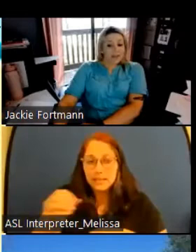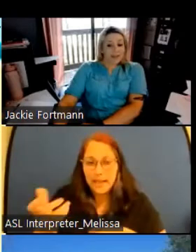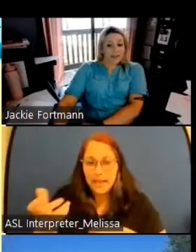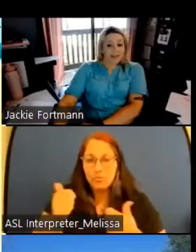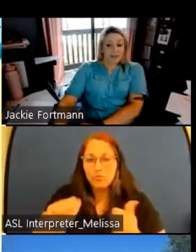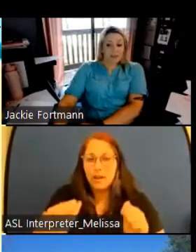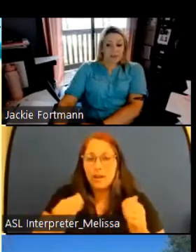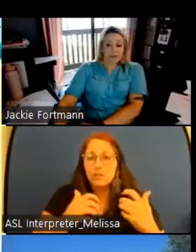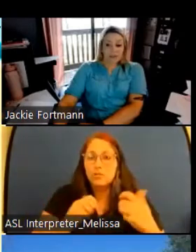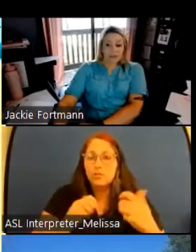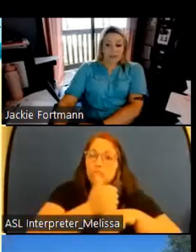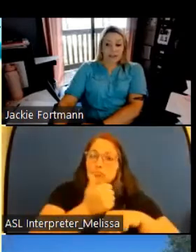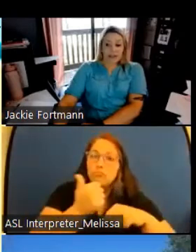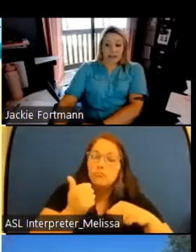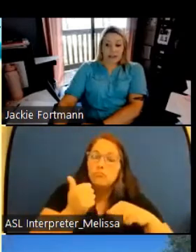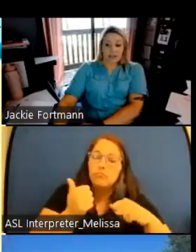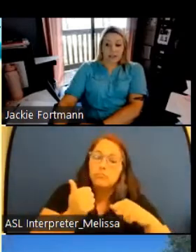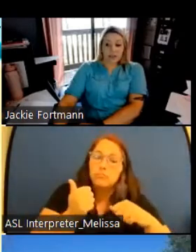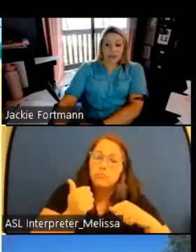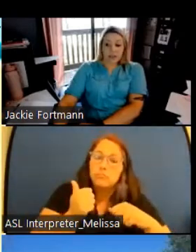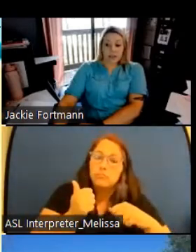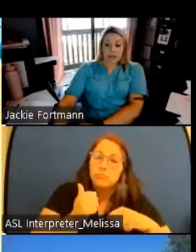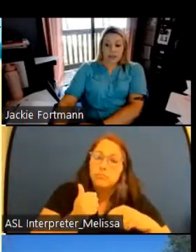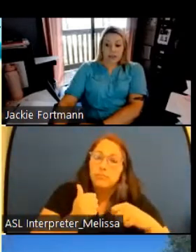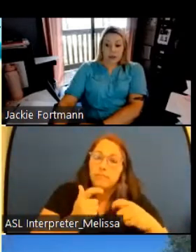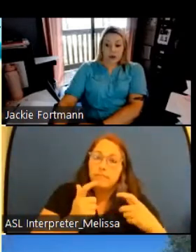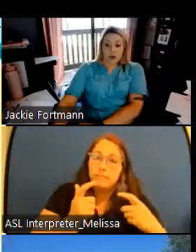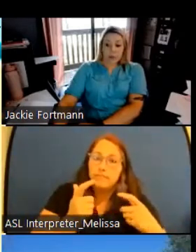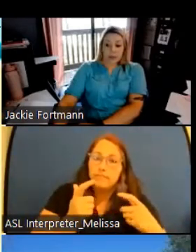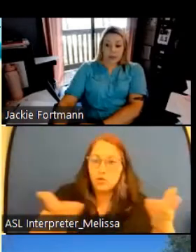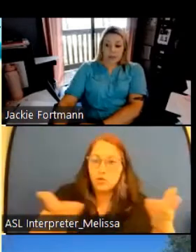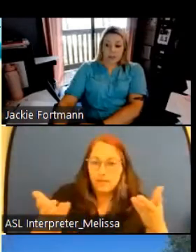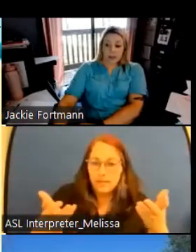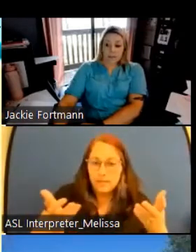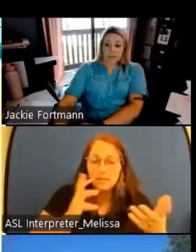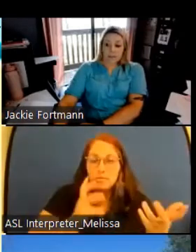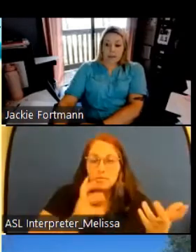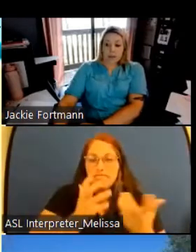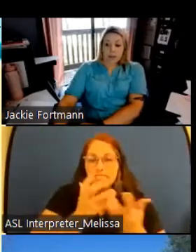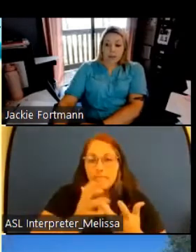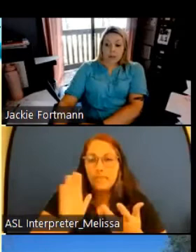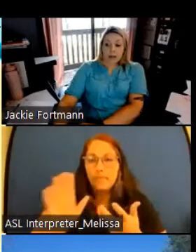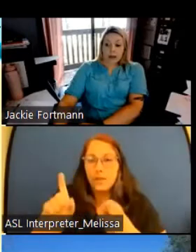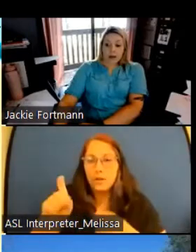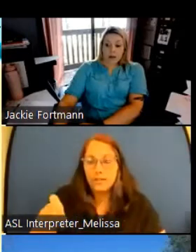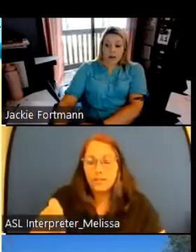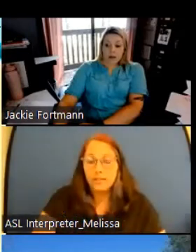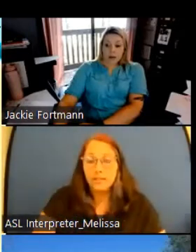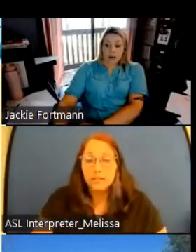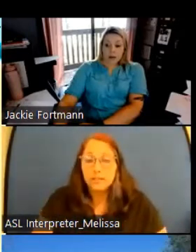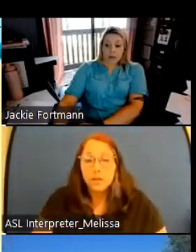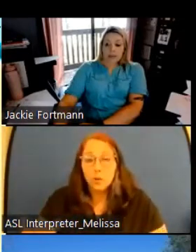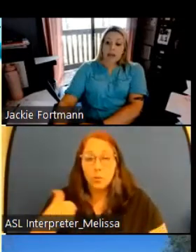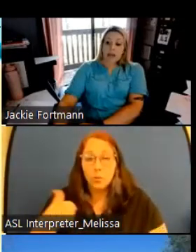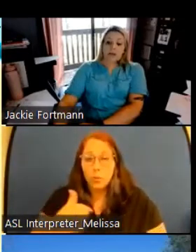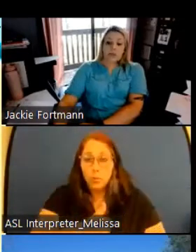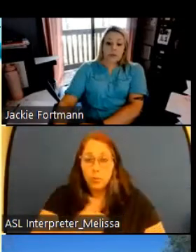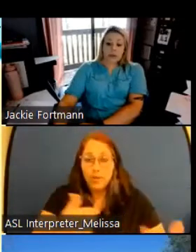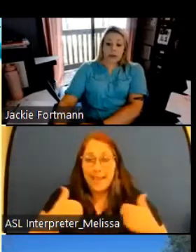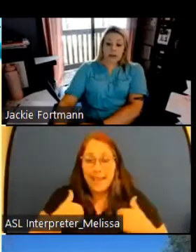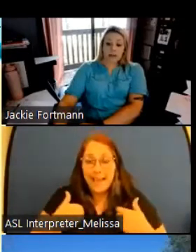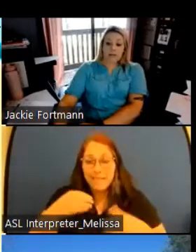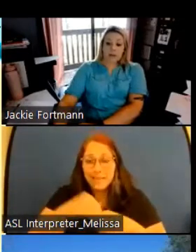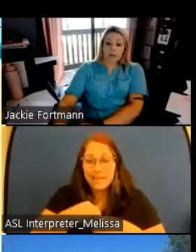delivery of individual services to meet the needs of the program participant. We have in-house